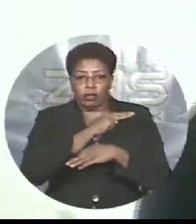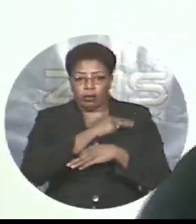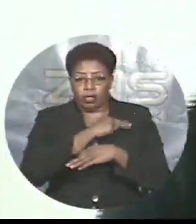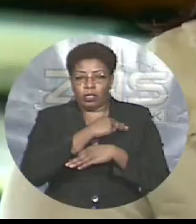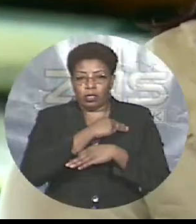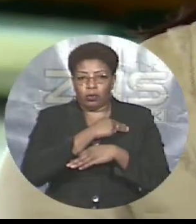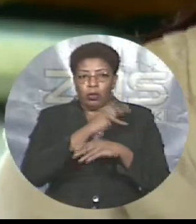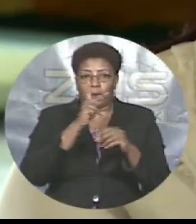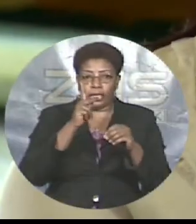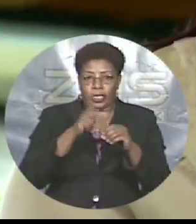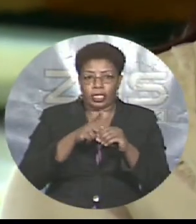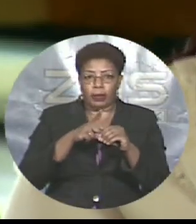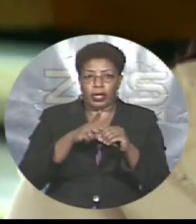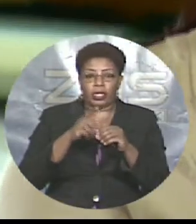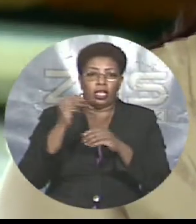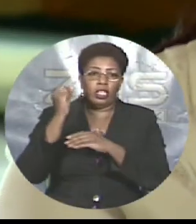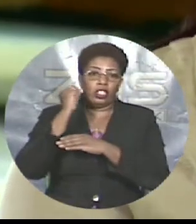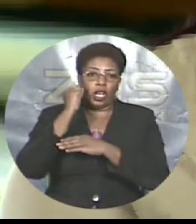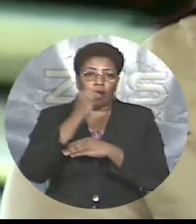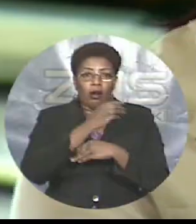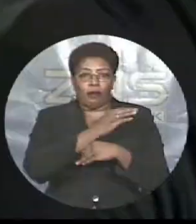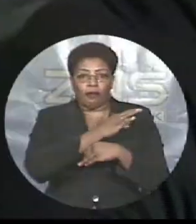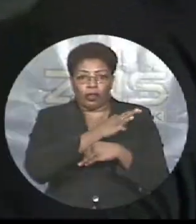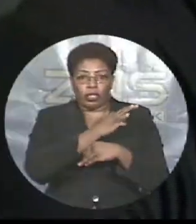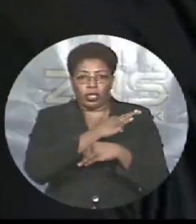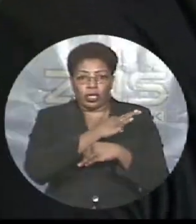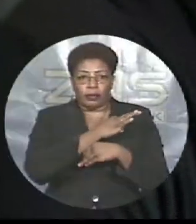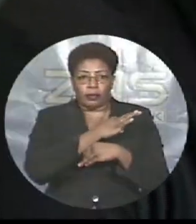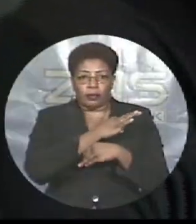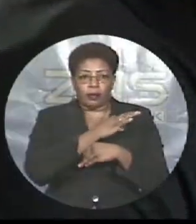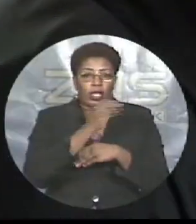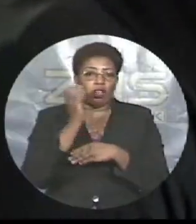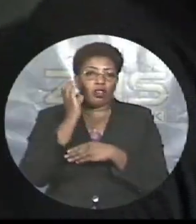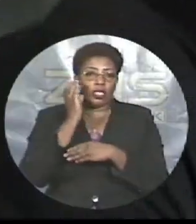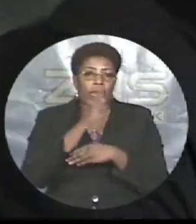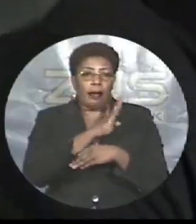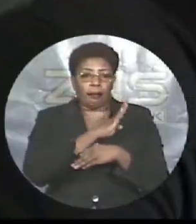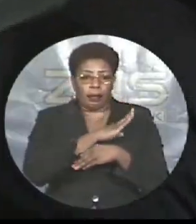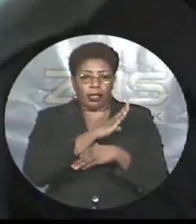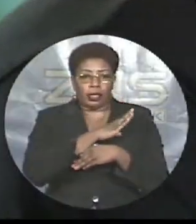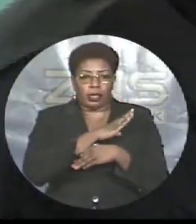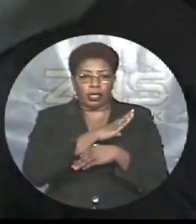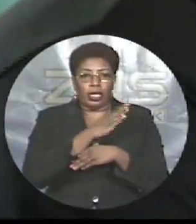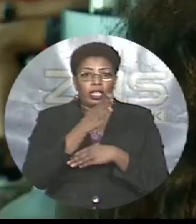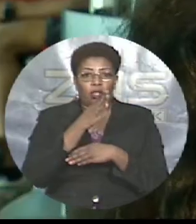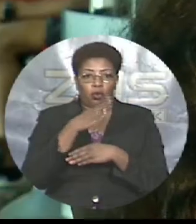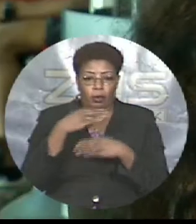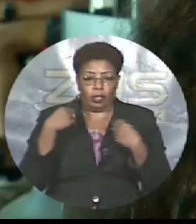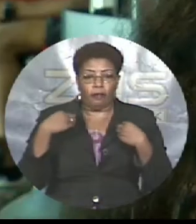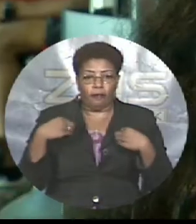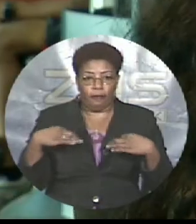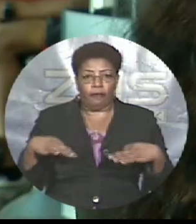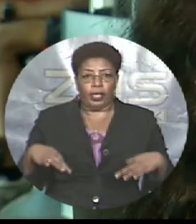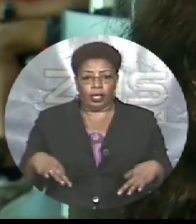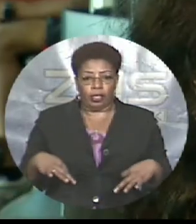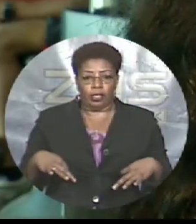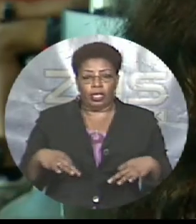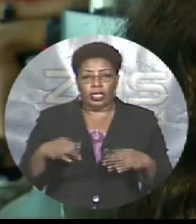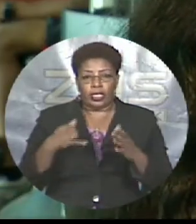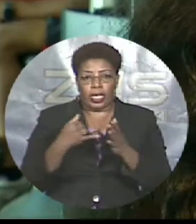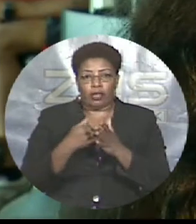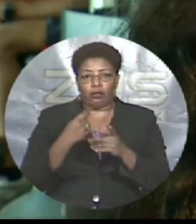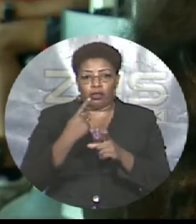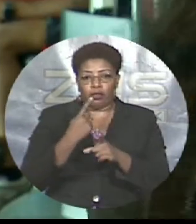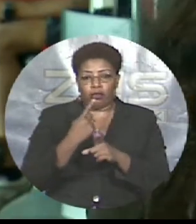women's physique. Shakira Ferguson is in the bikini division, while Christiane Butler will be in women's figure. It has been a rough road for me dealing